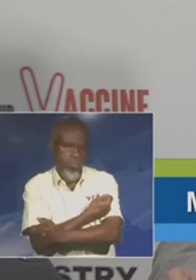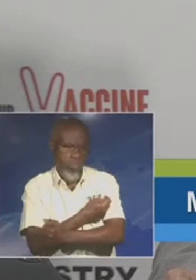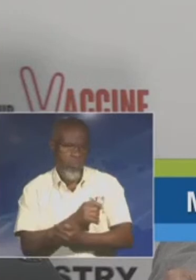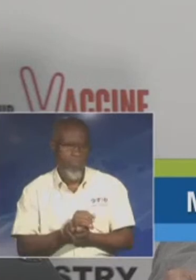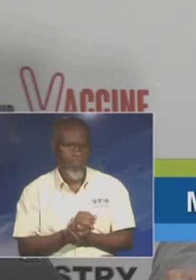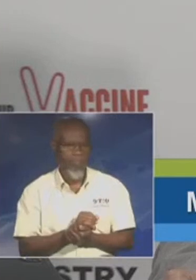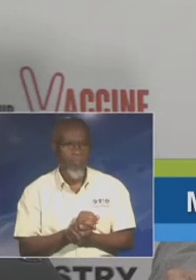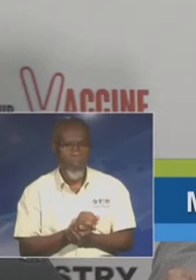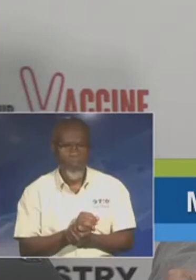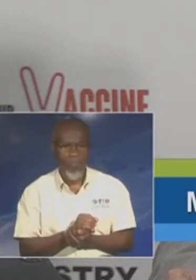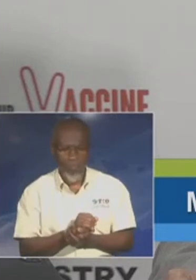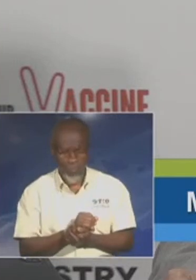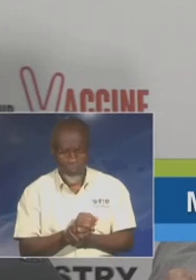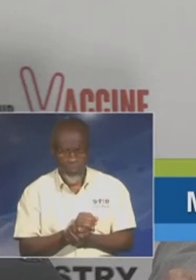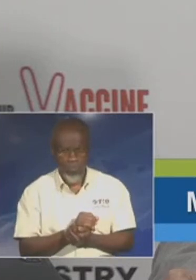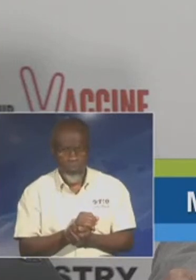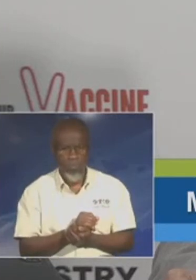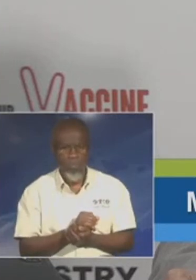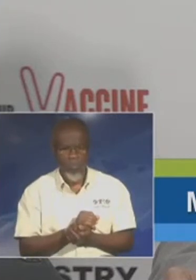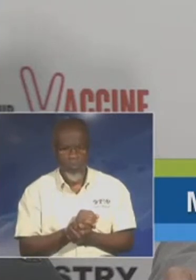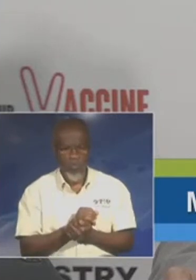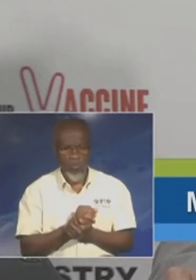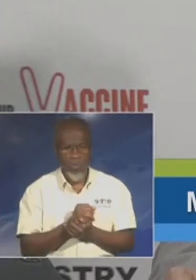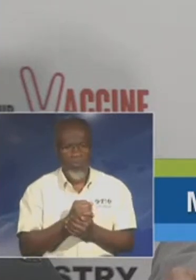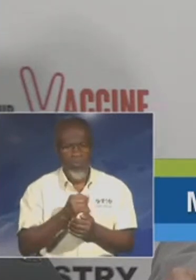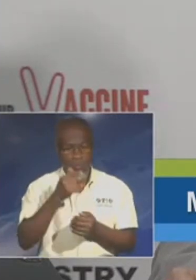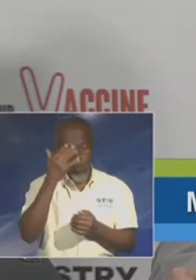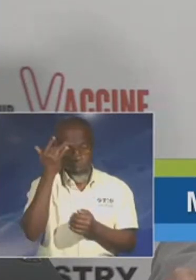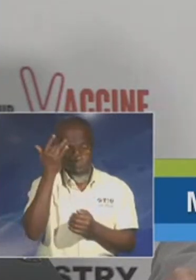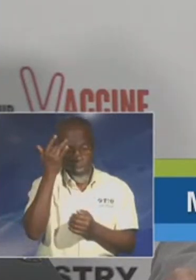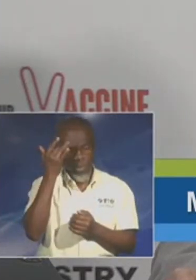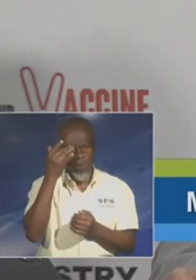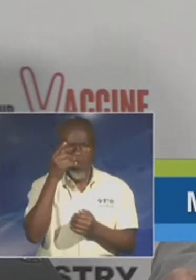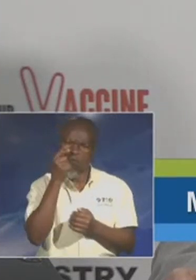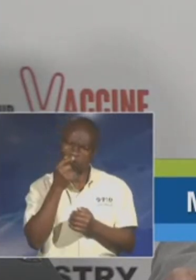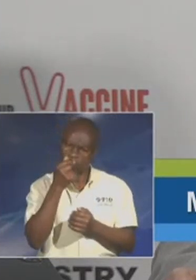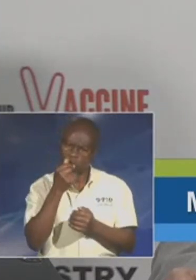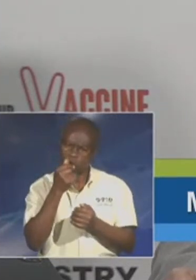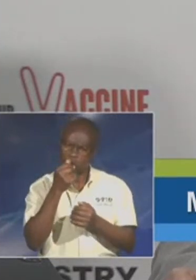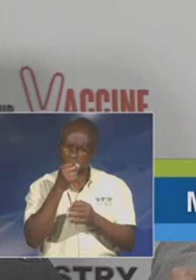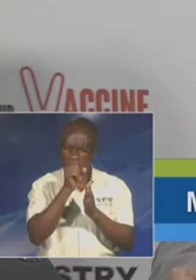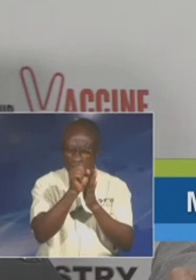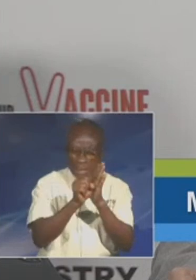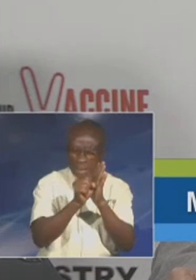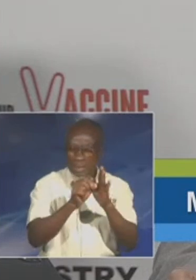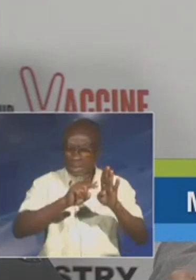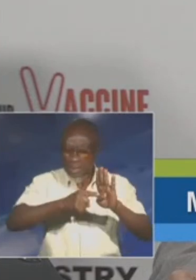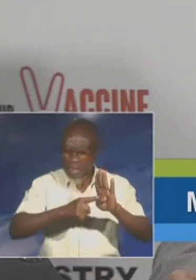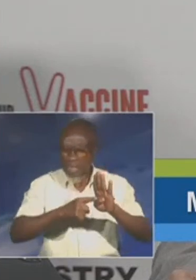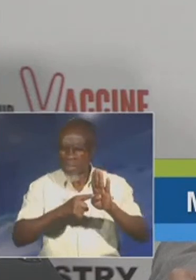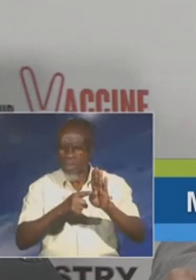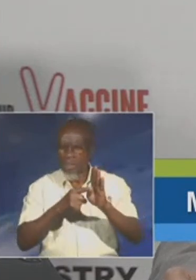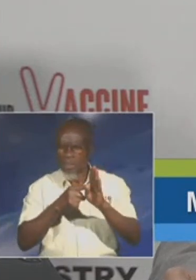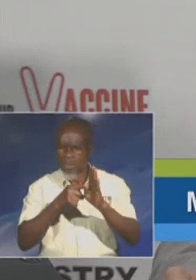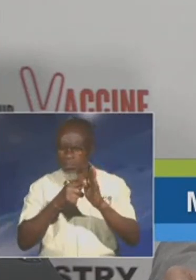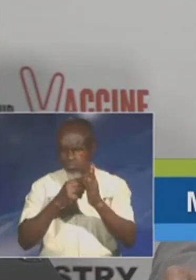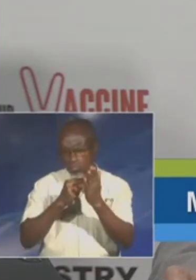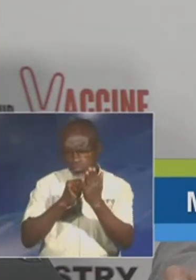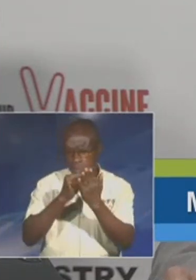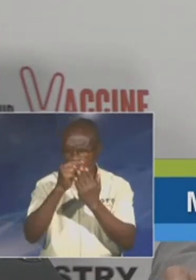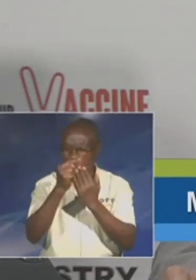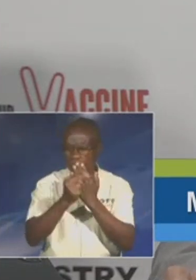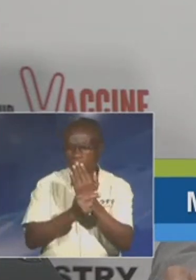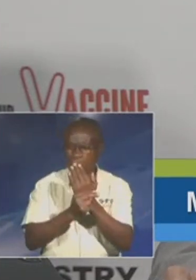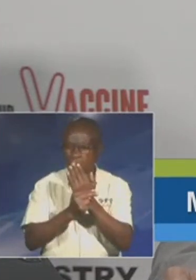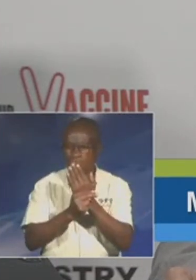of any year to May of the following year. At North Central RHA and the other RHAs, I was